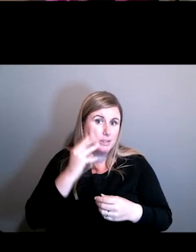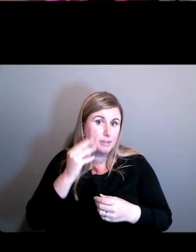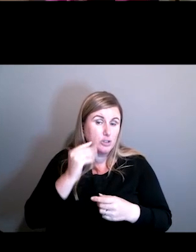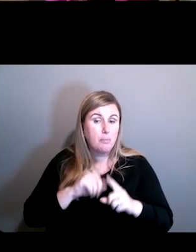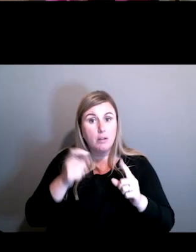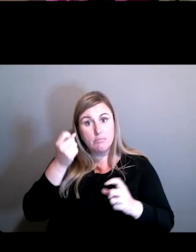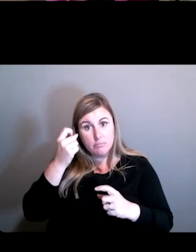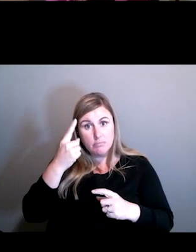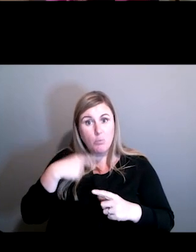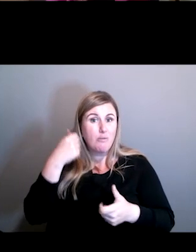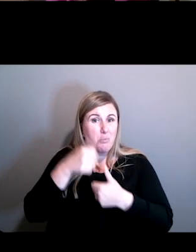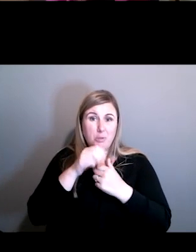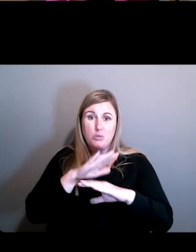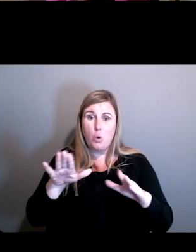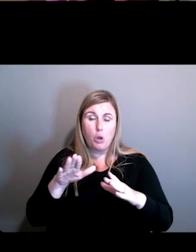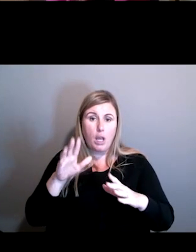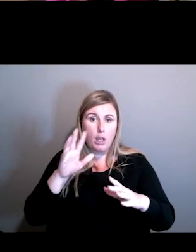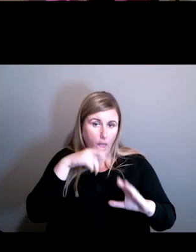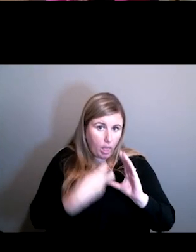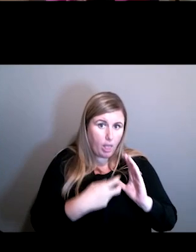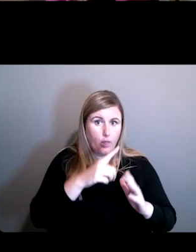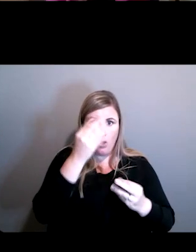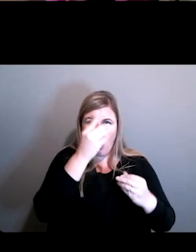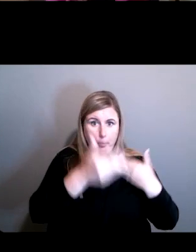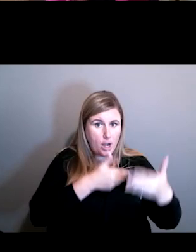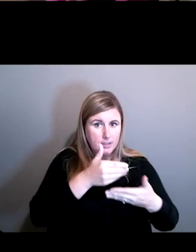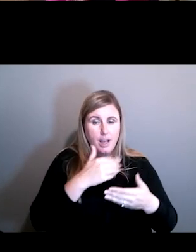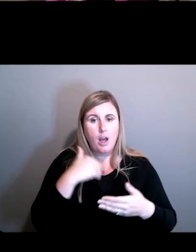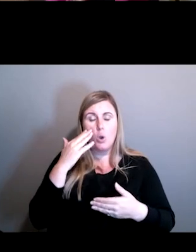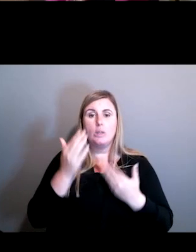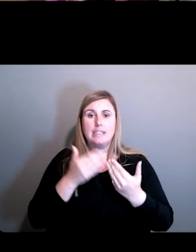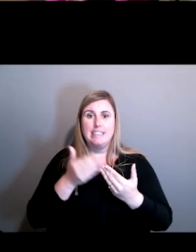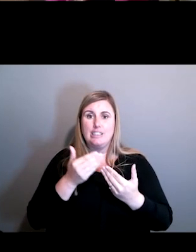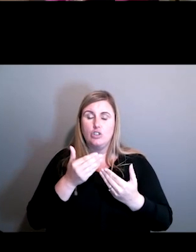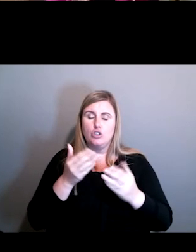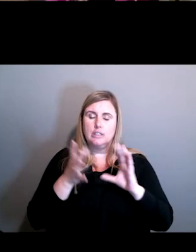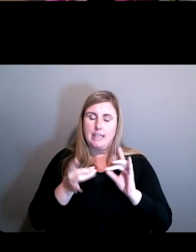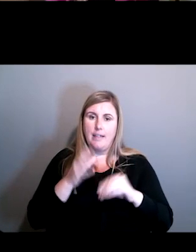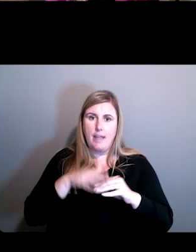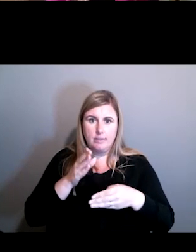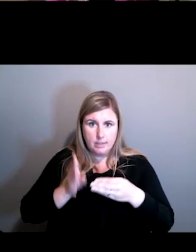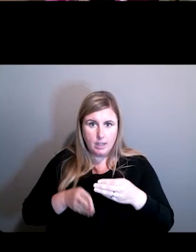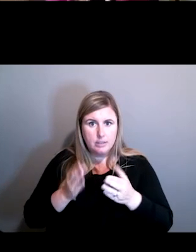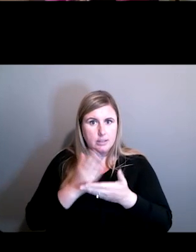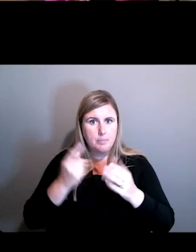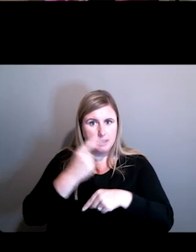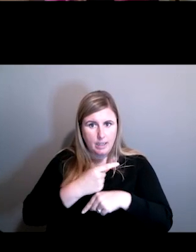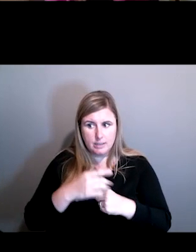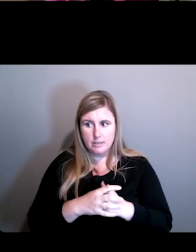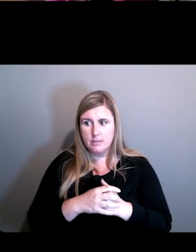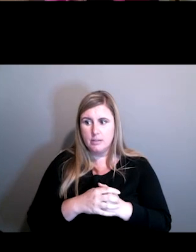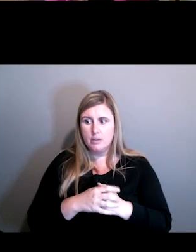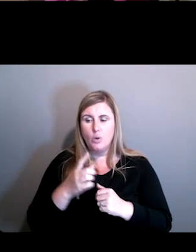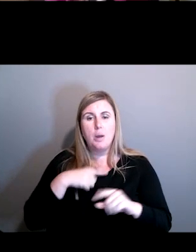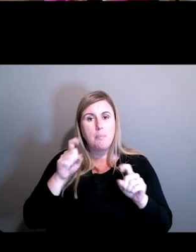we must remember not to get caught up in the thought process. I know it is easier said than done some days.